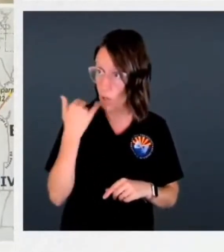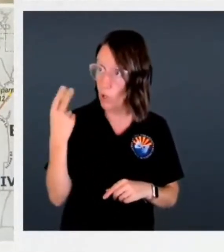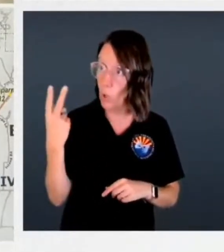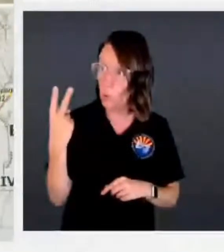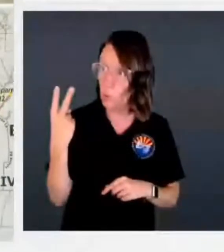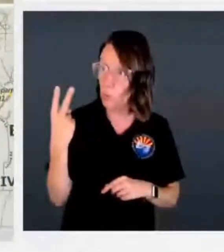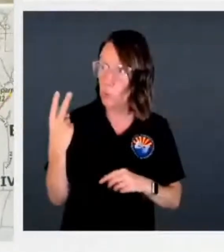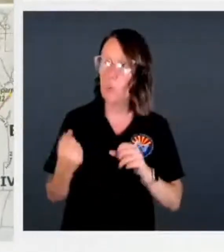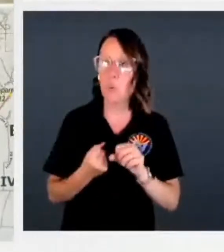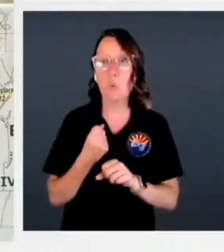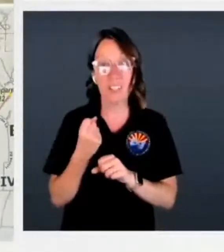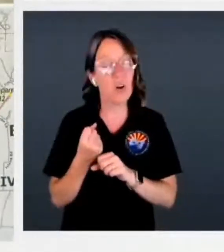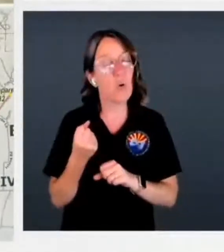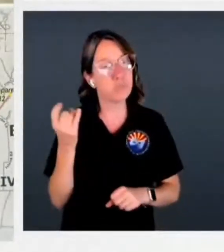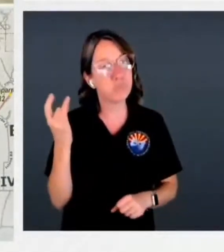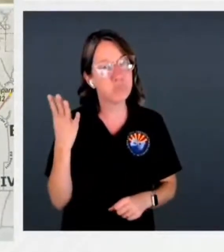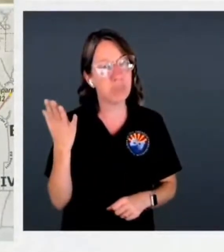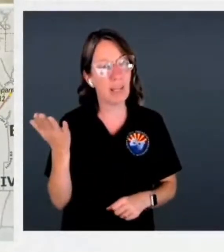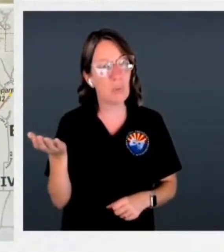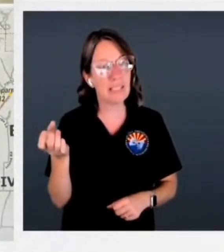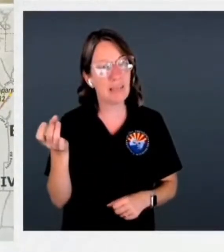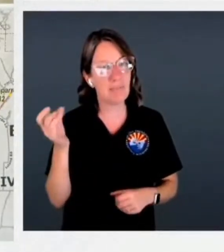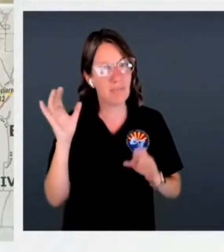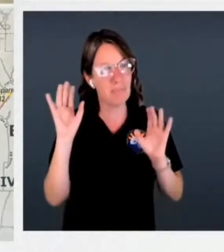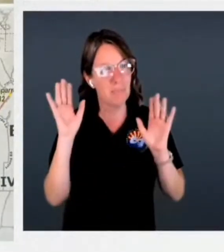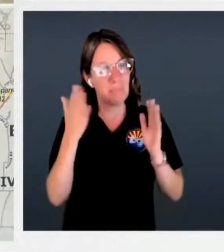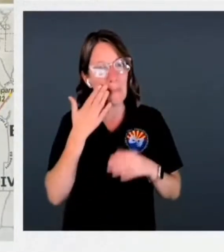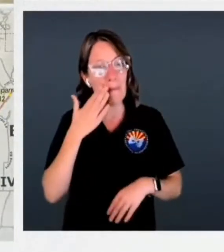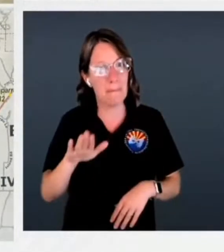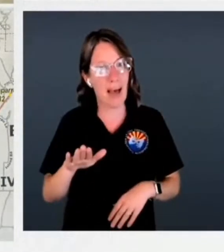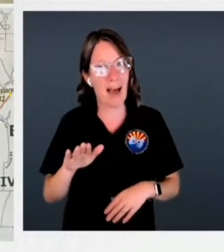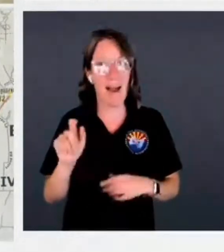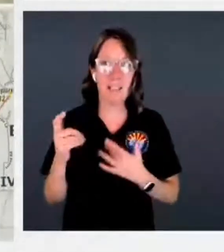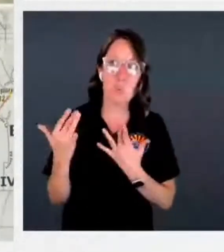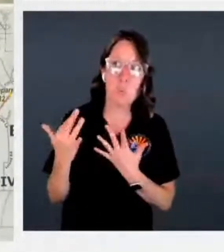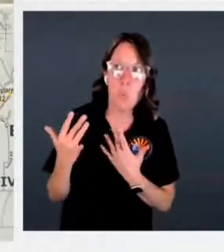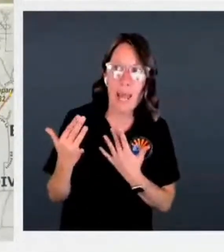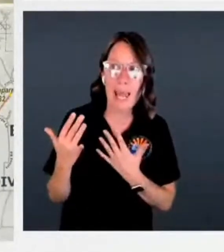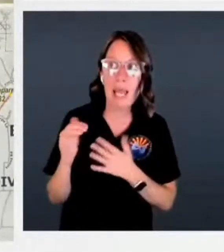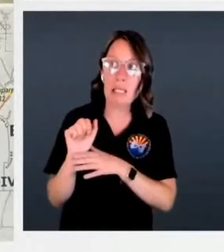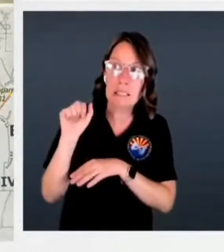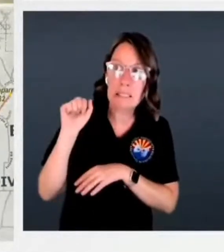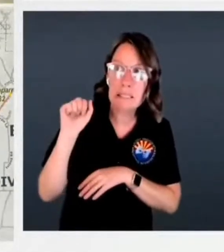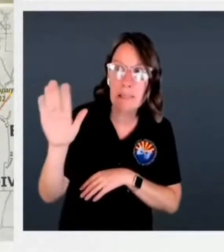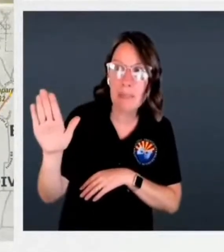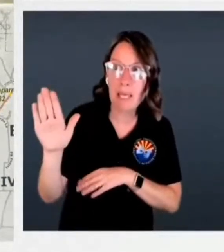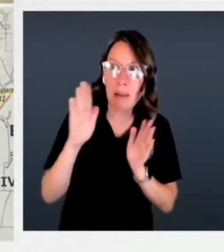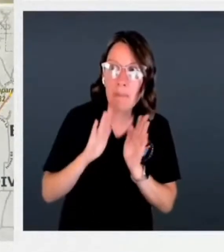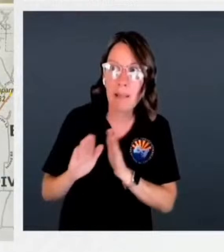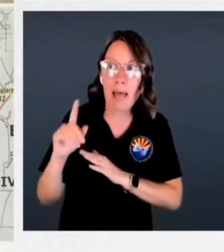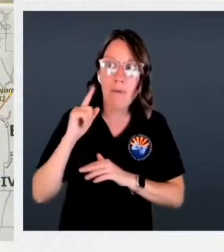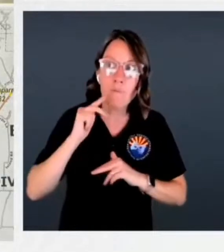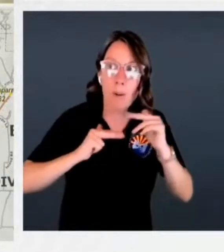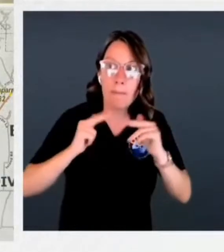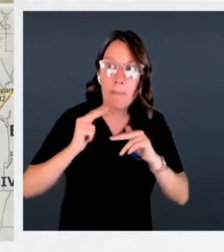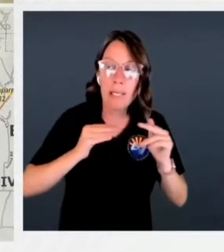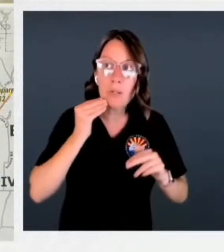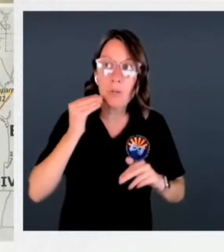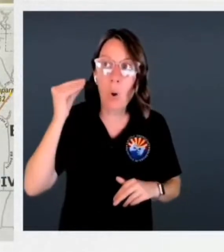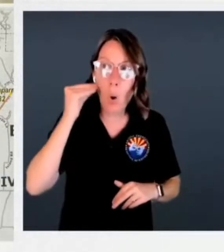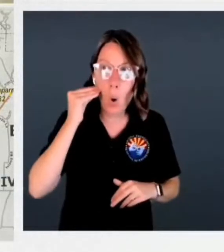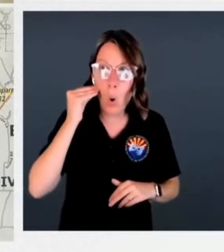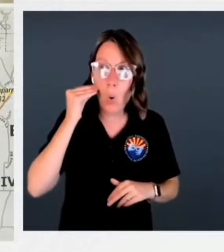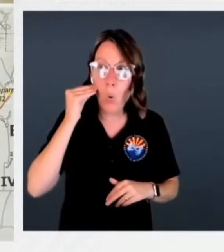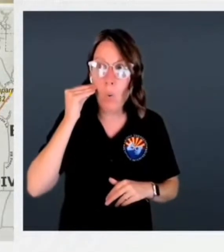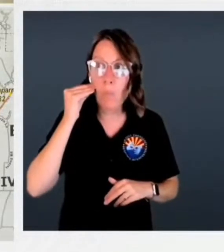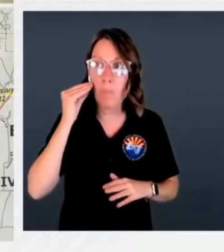It was pretty bad. It was pretty bad. Now if you submit approved plans, or excuse me, complete